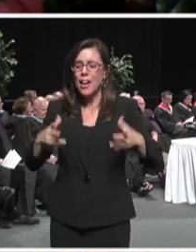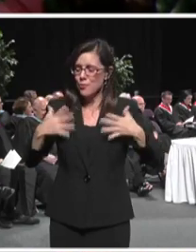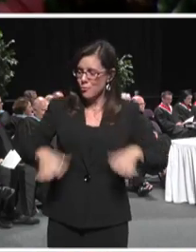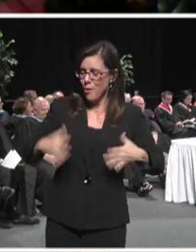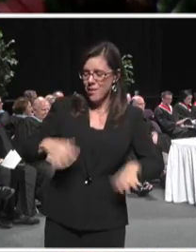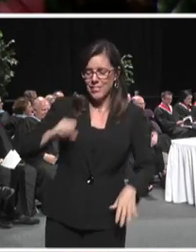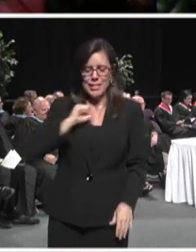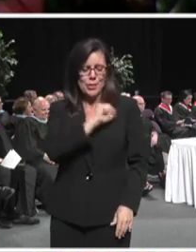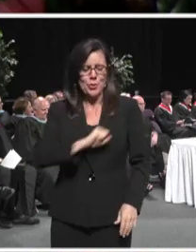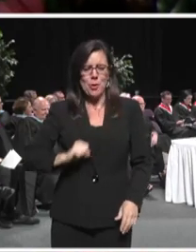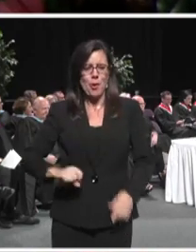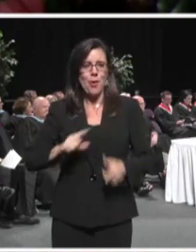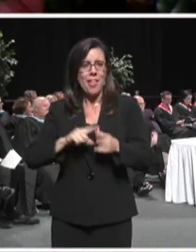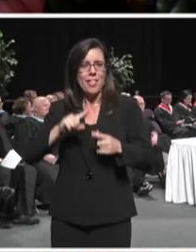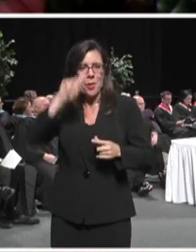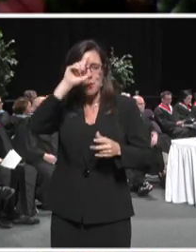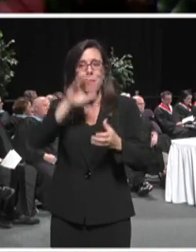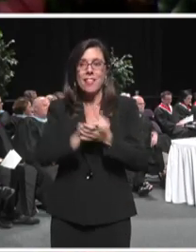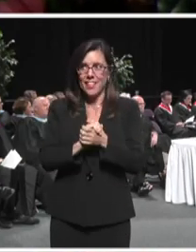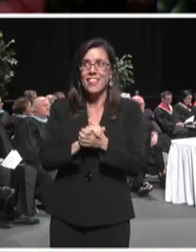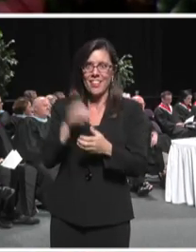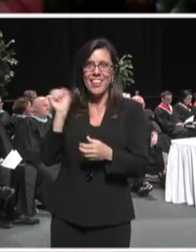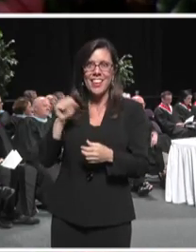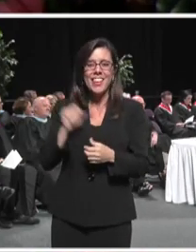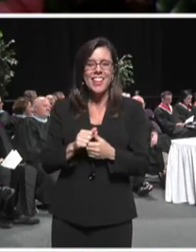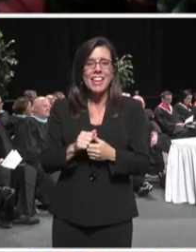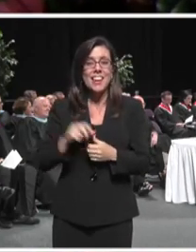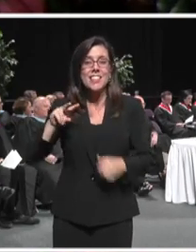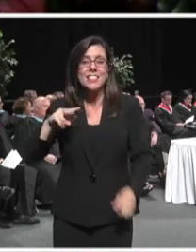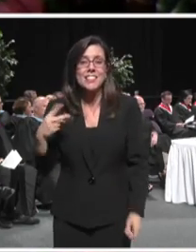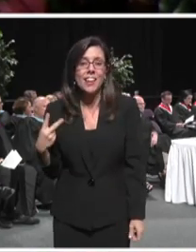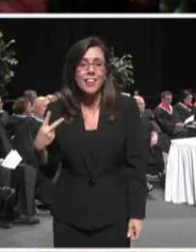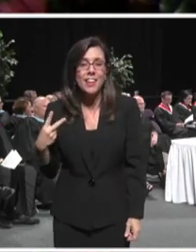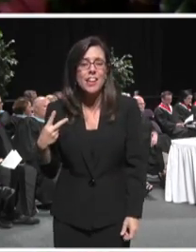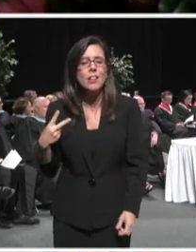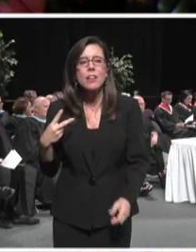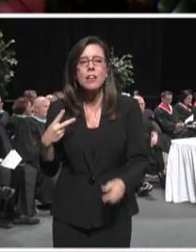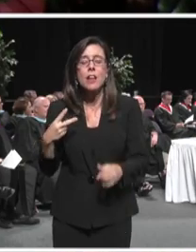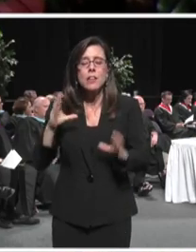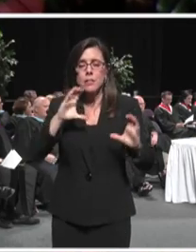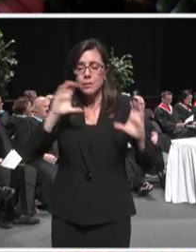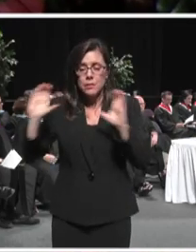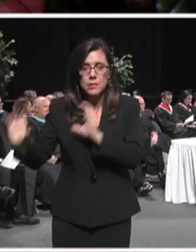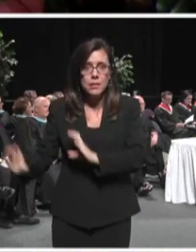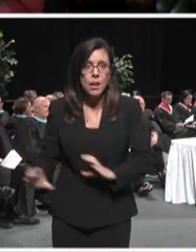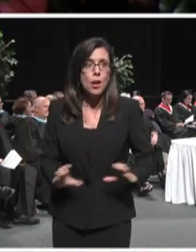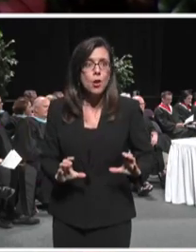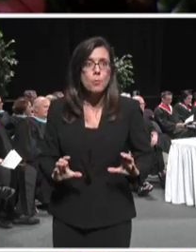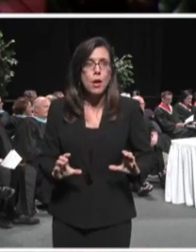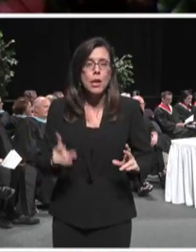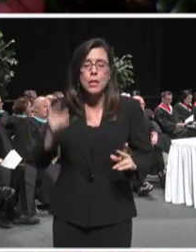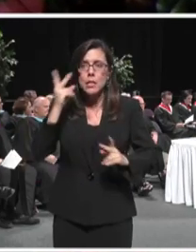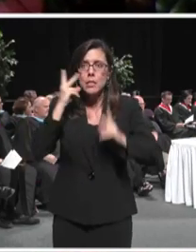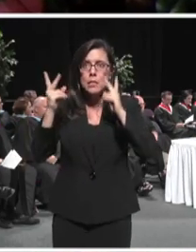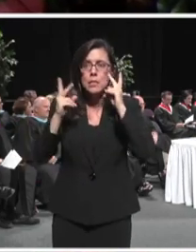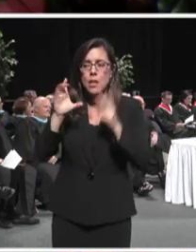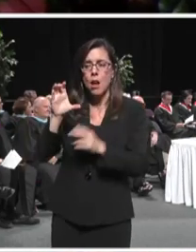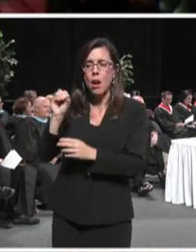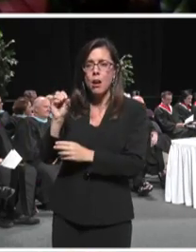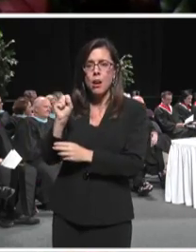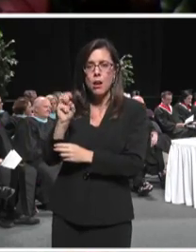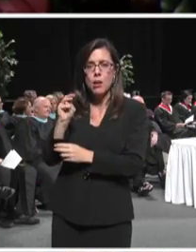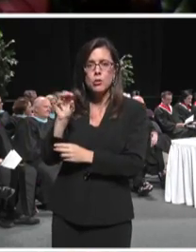like superheroes and then believe in them. Secondly, stay up late. See the cosmos that